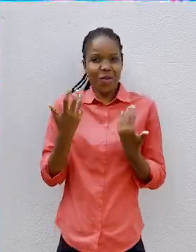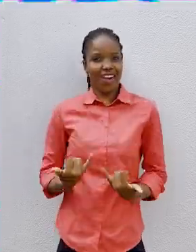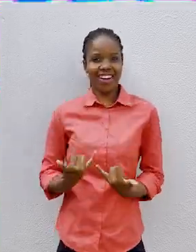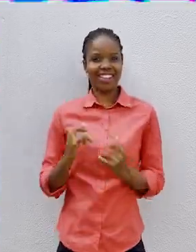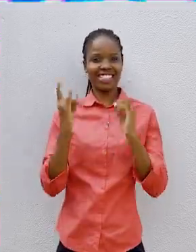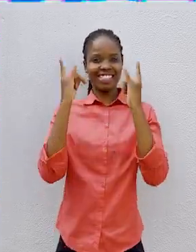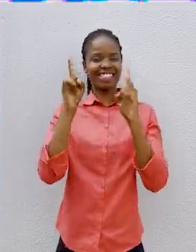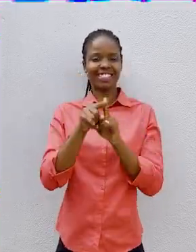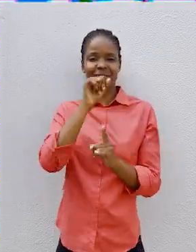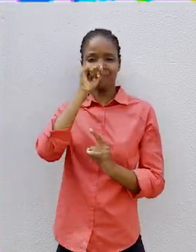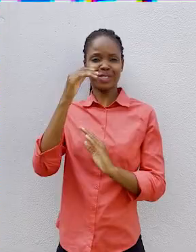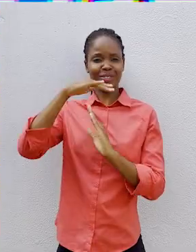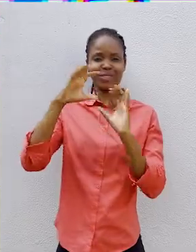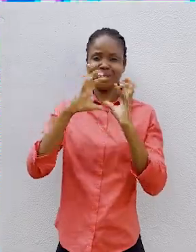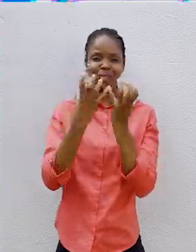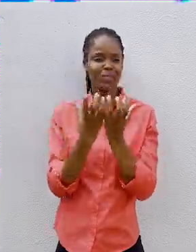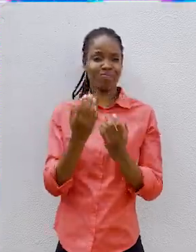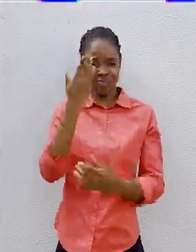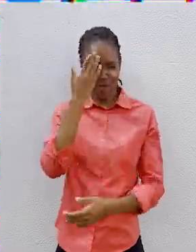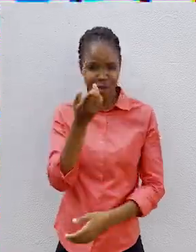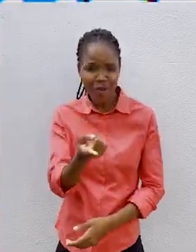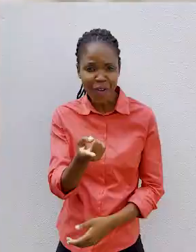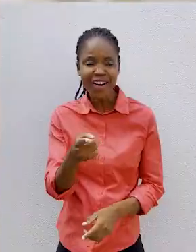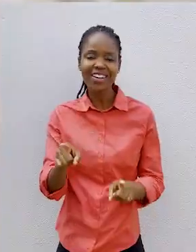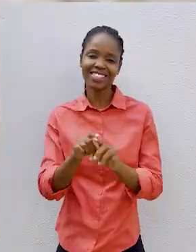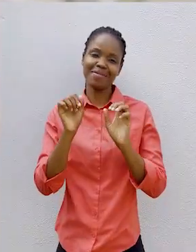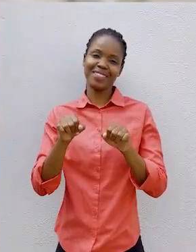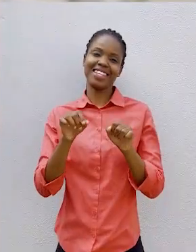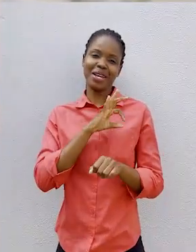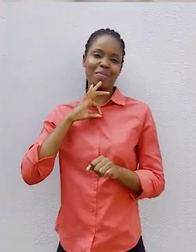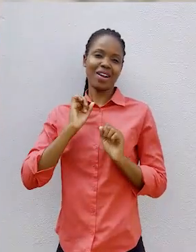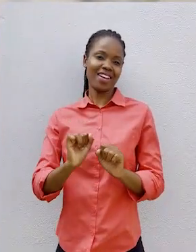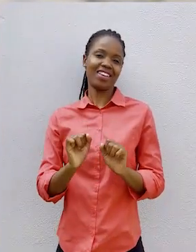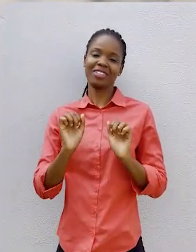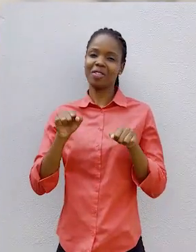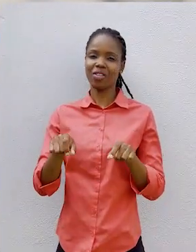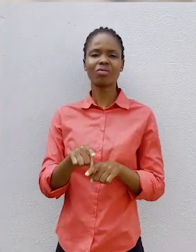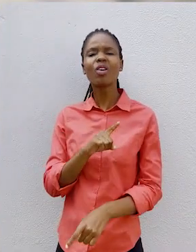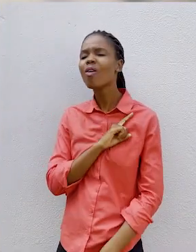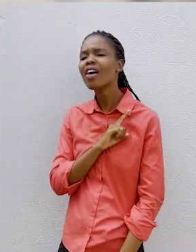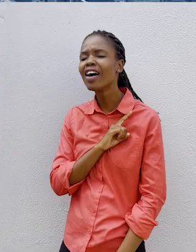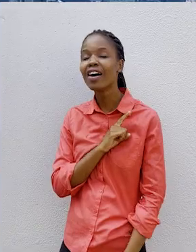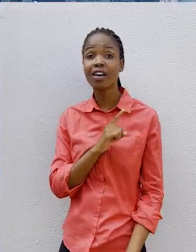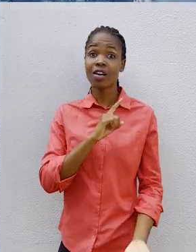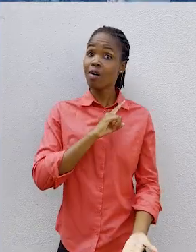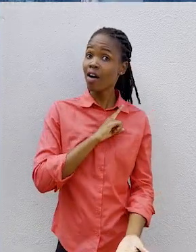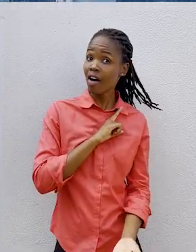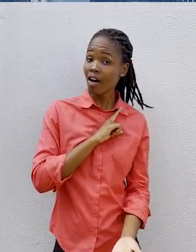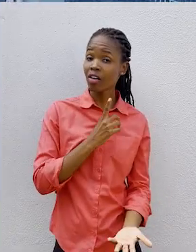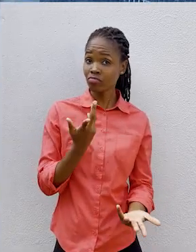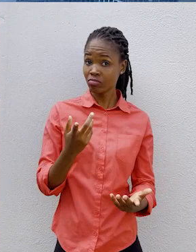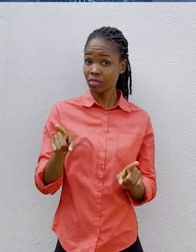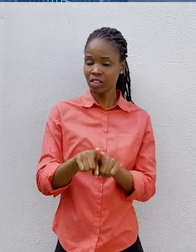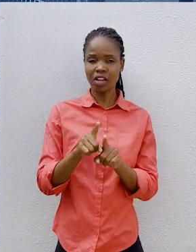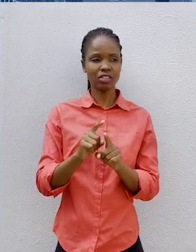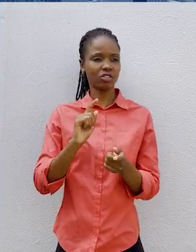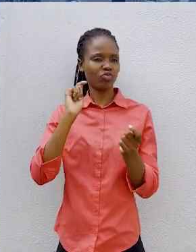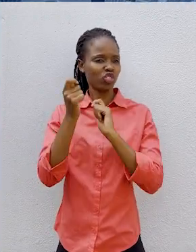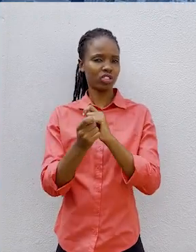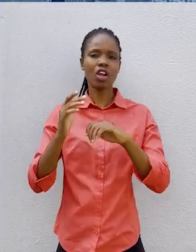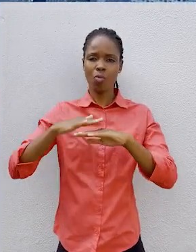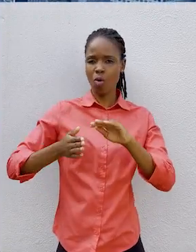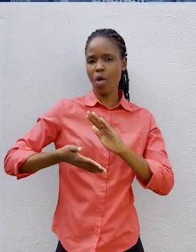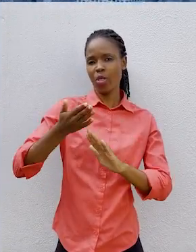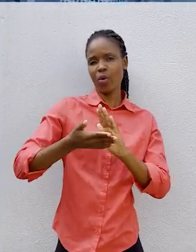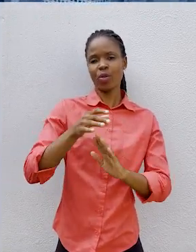York City. It's the greatest city in the world. You know what I mean? So yeah. Why? Because I can change a lot of things,